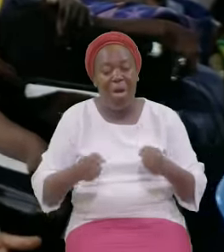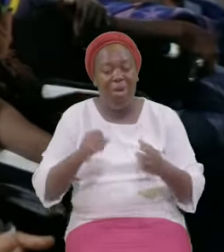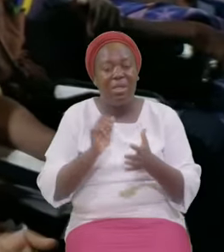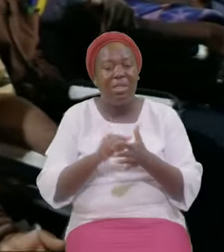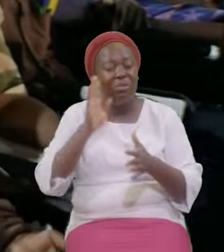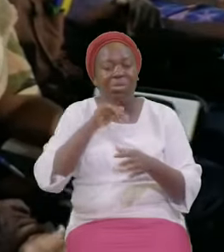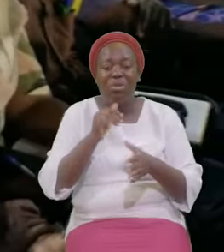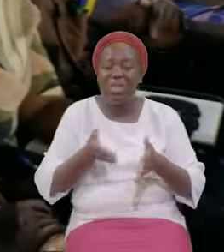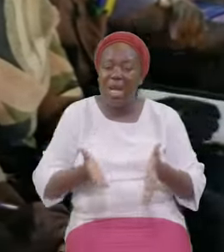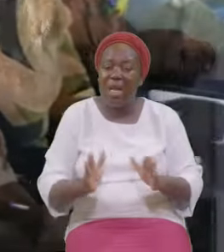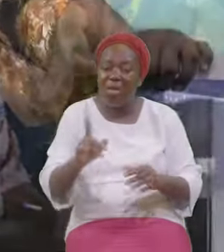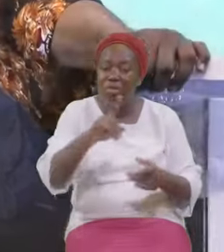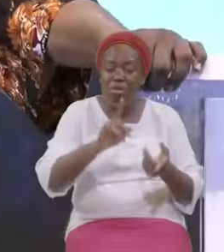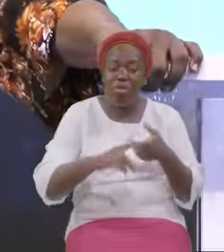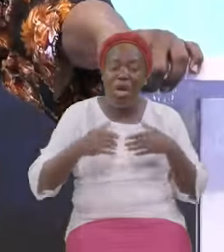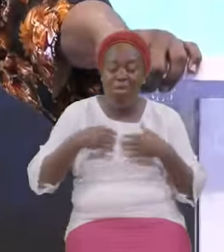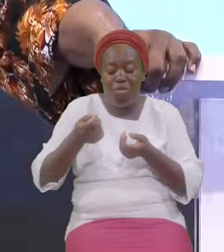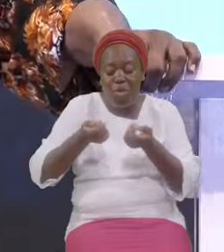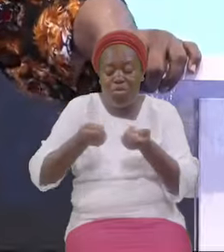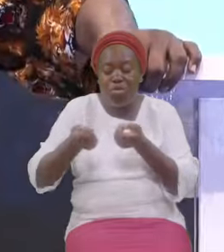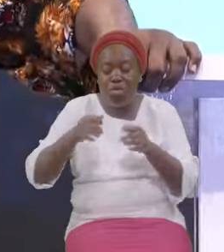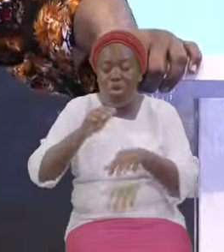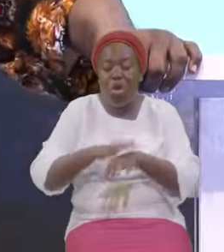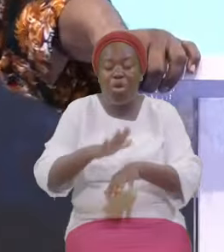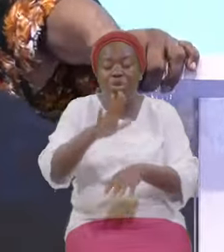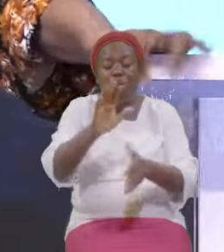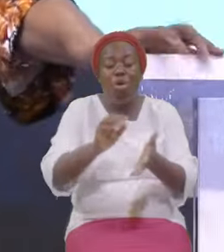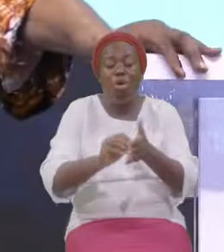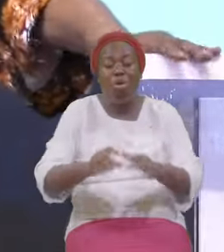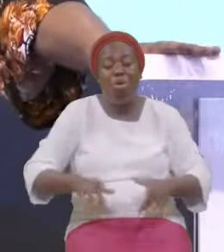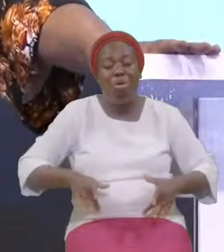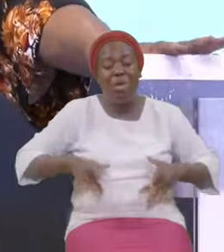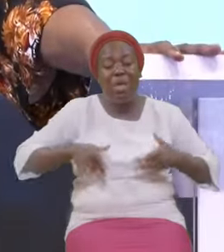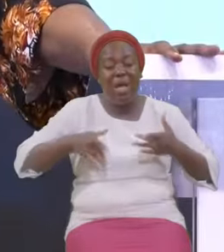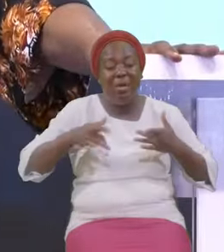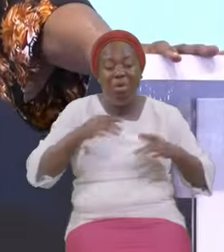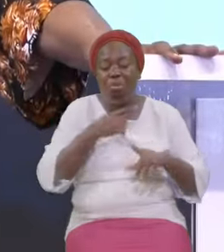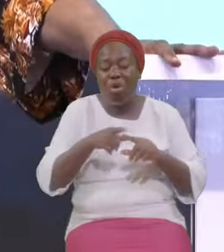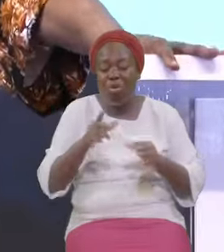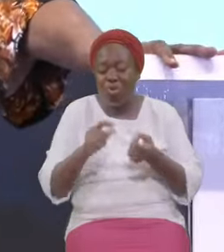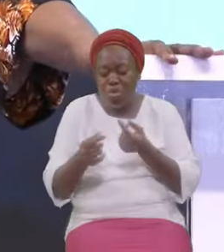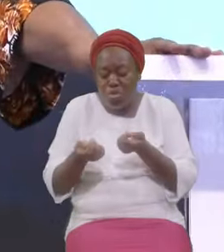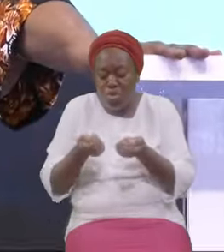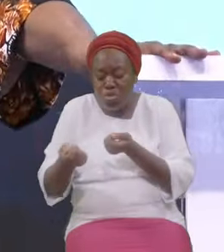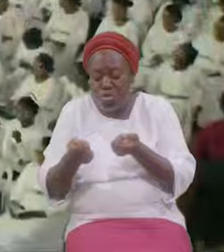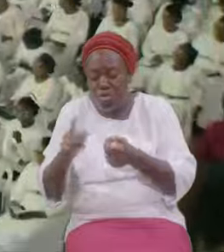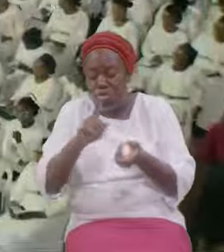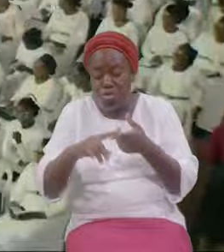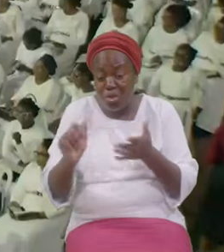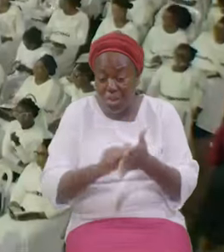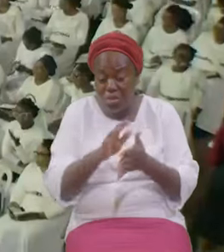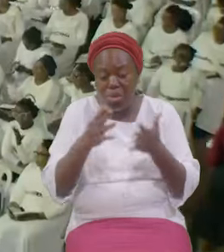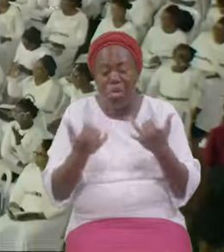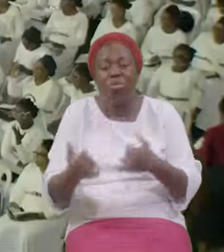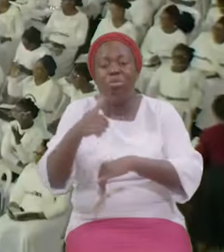own life, and they control you to drive you to perdition. Tonight, you're delivered in Jesus'